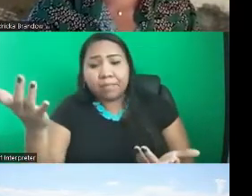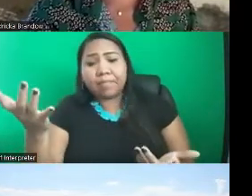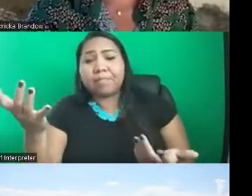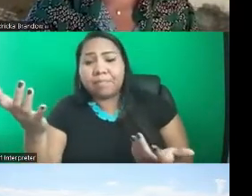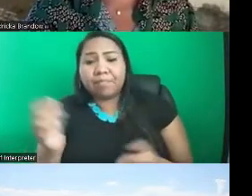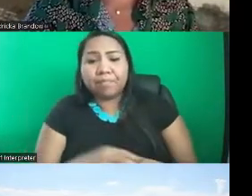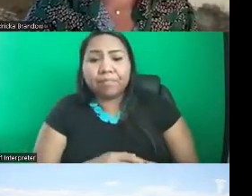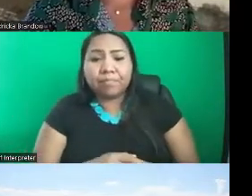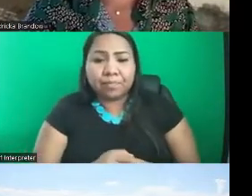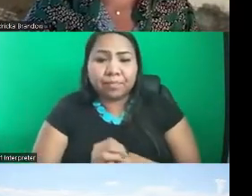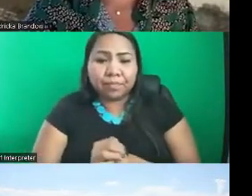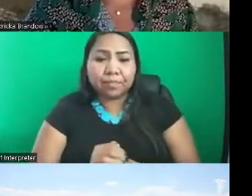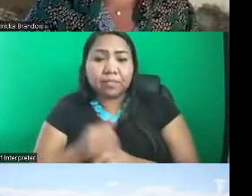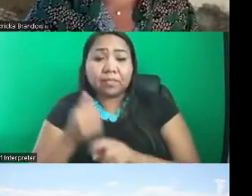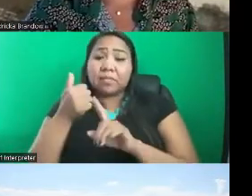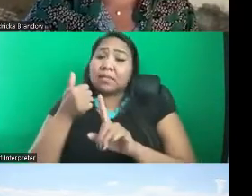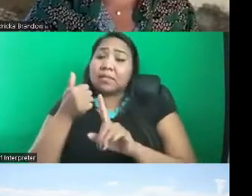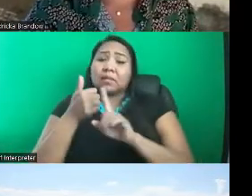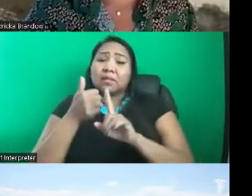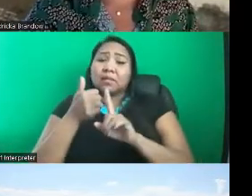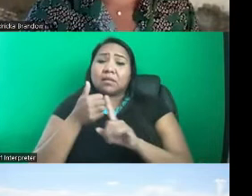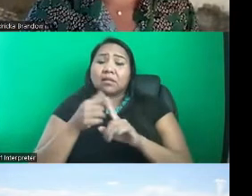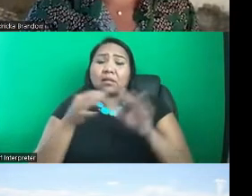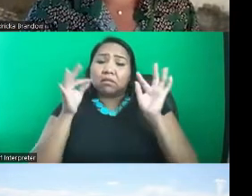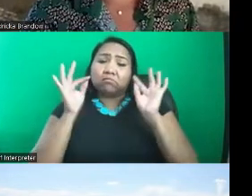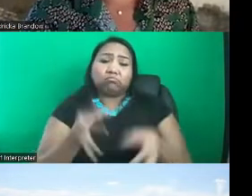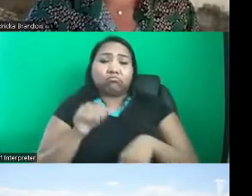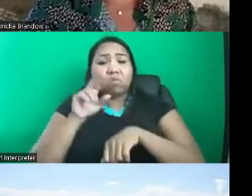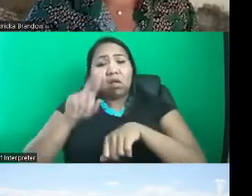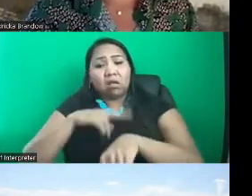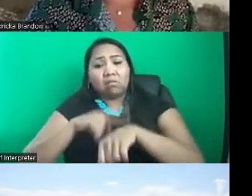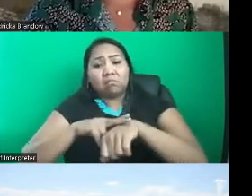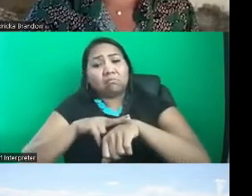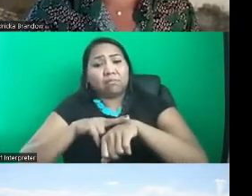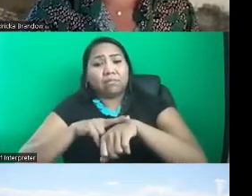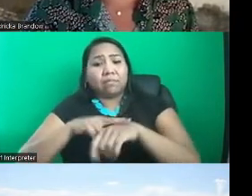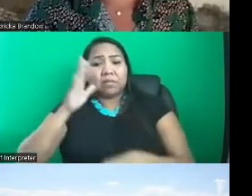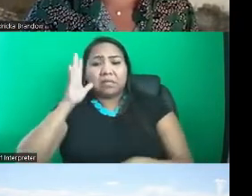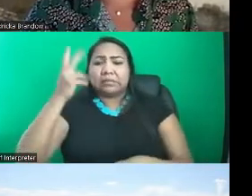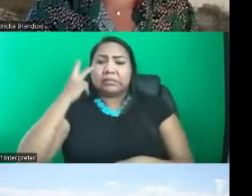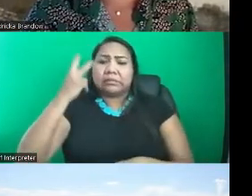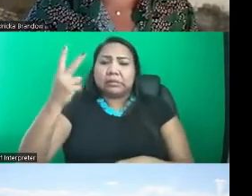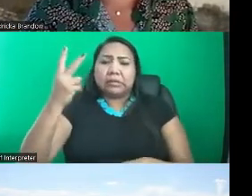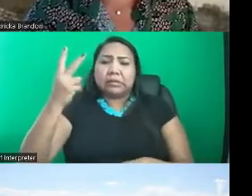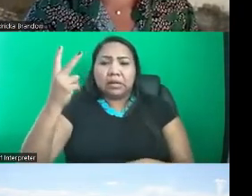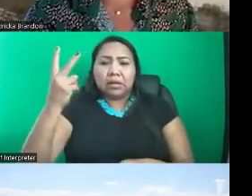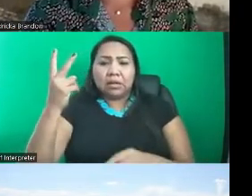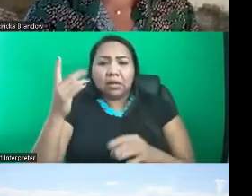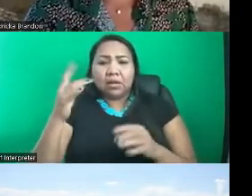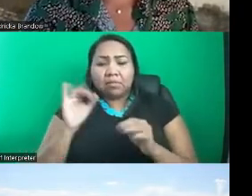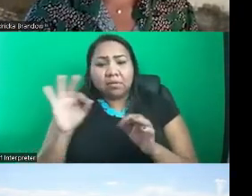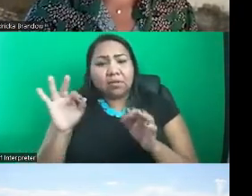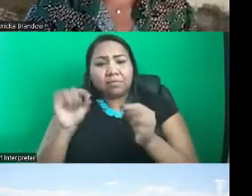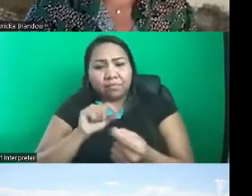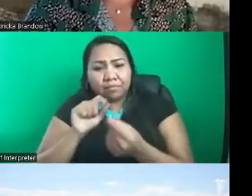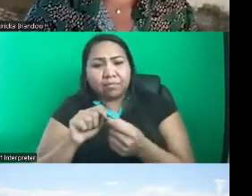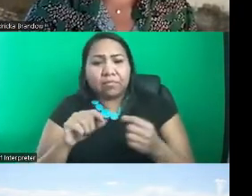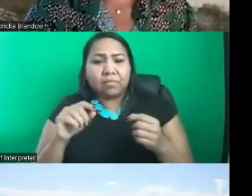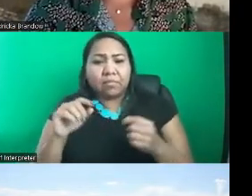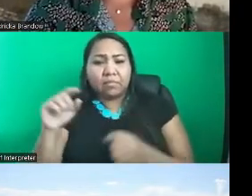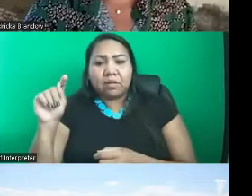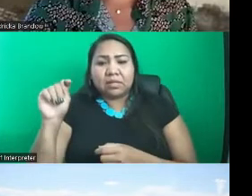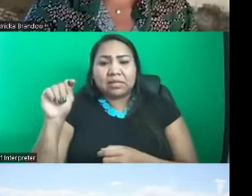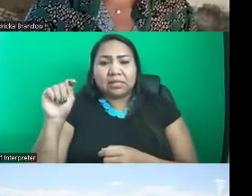and nationhood. And below each, you will see some examples of some specific tenets that we